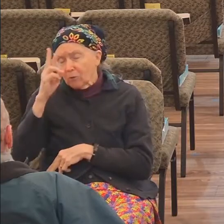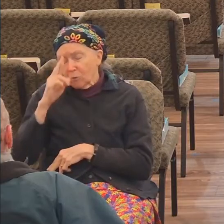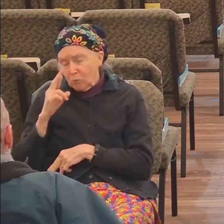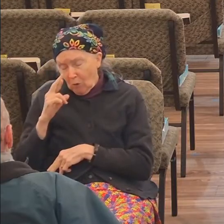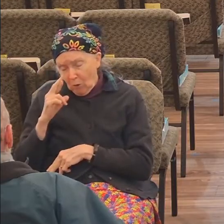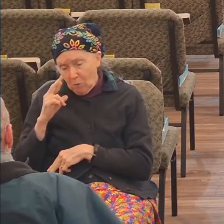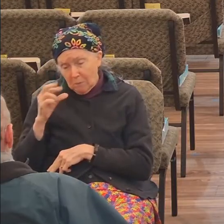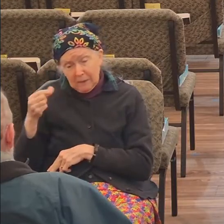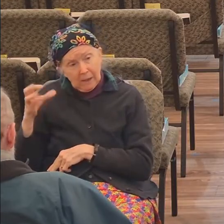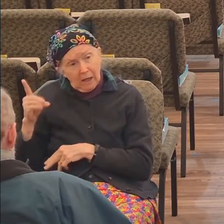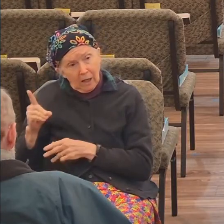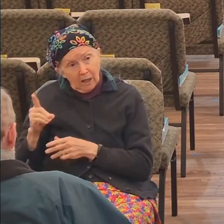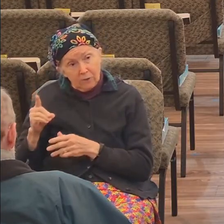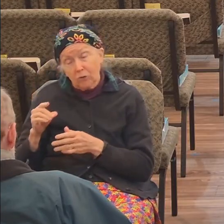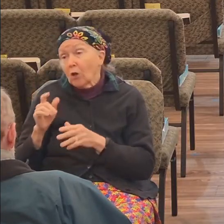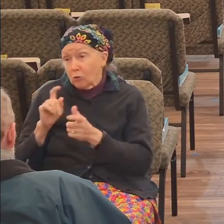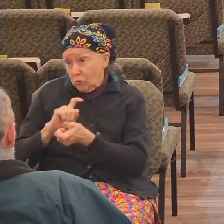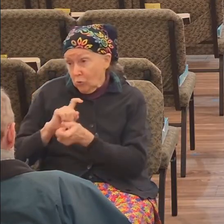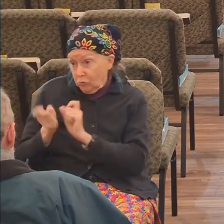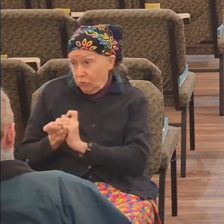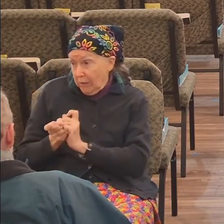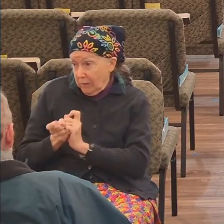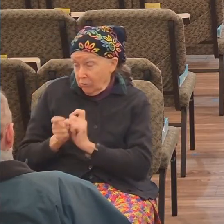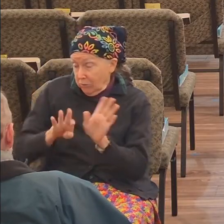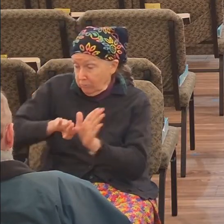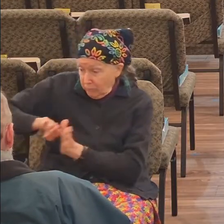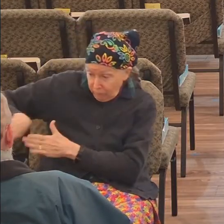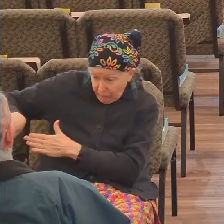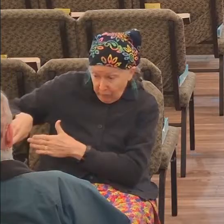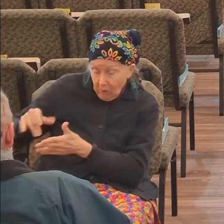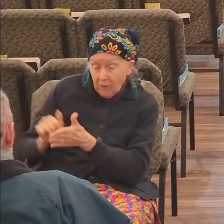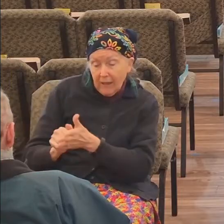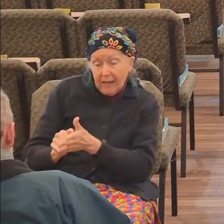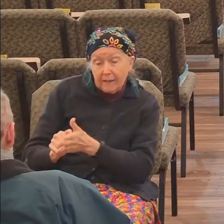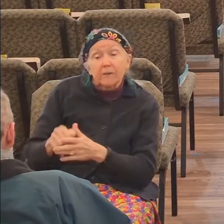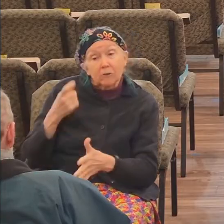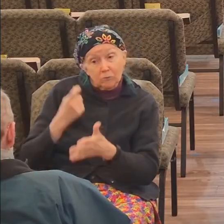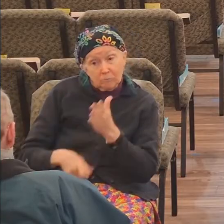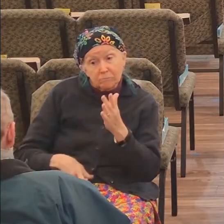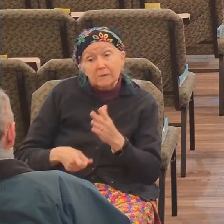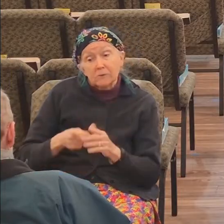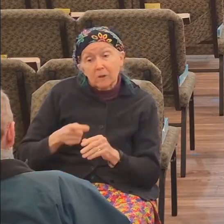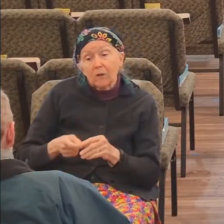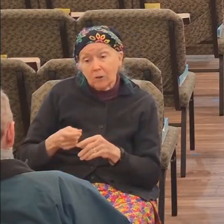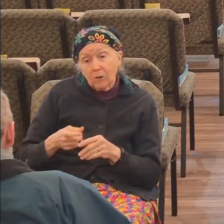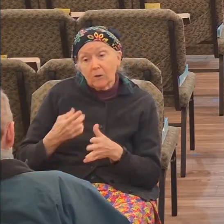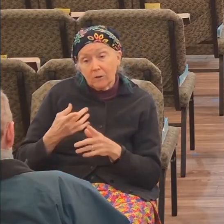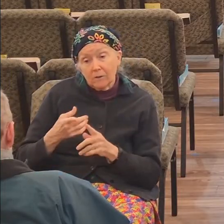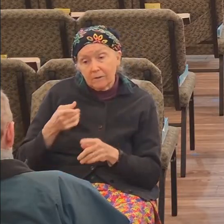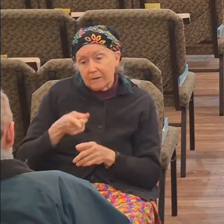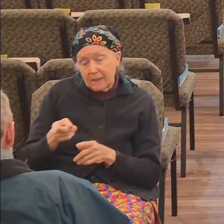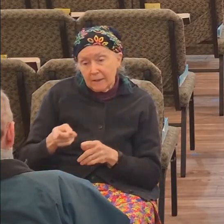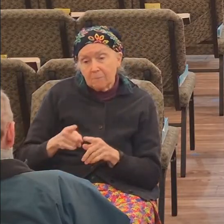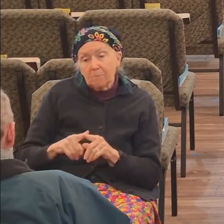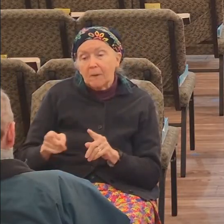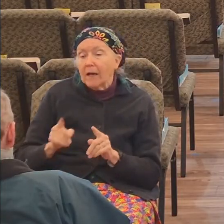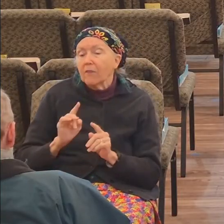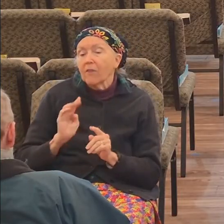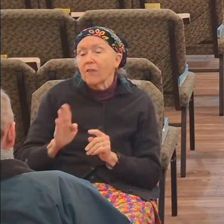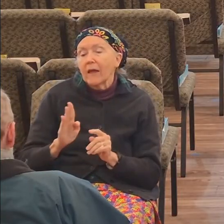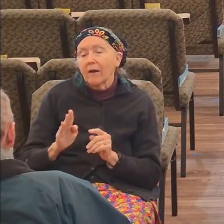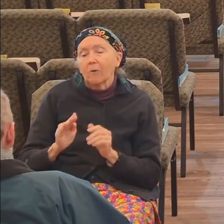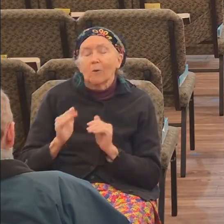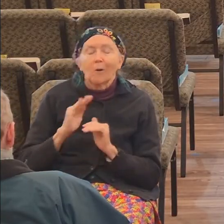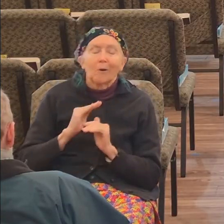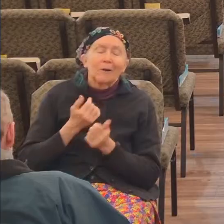at a cost for them. And but their overwhelming love for Jesus and anticipation of his return for them